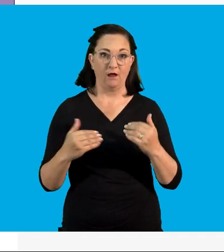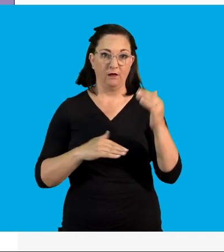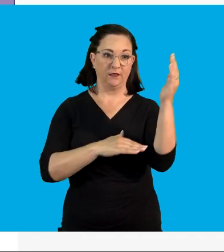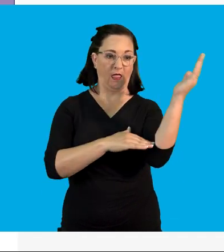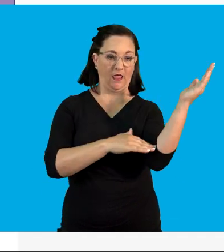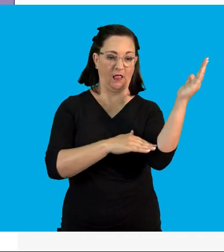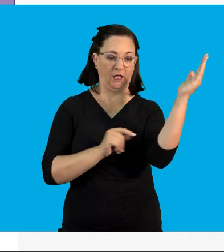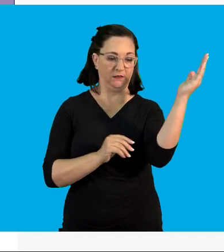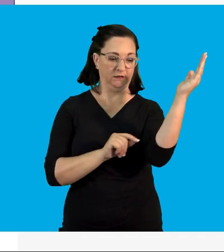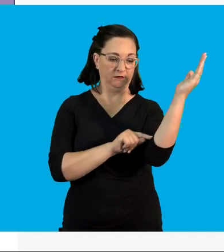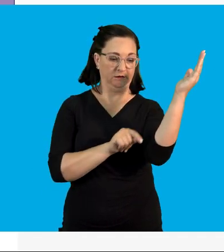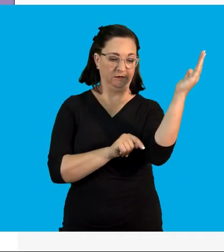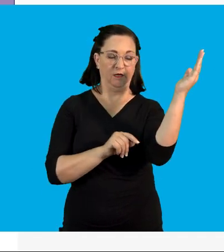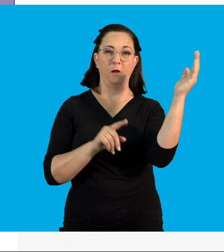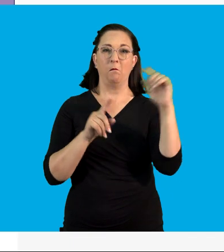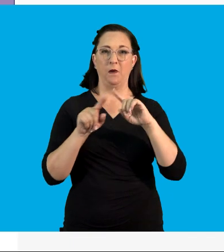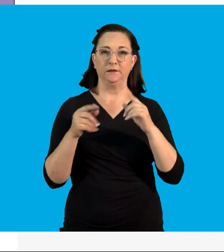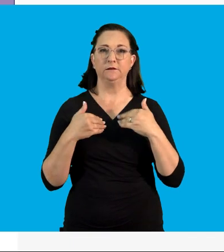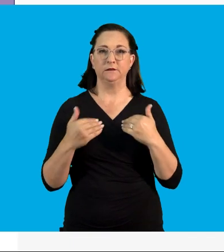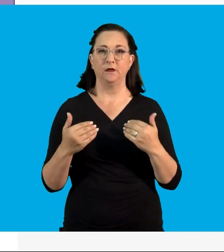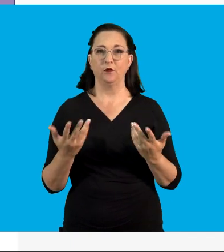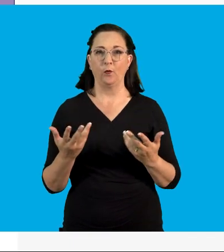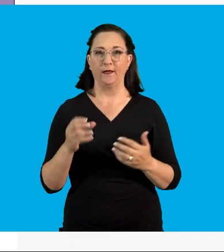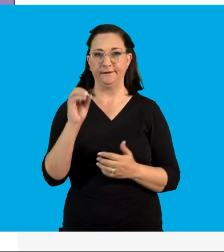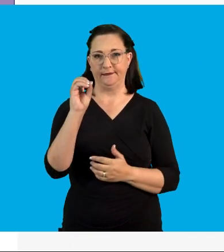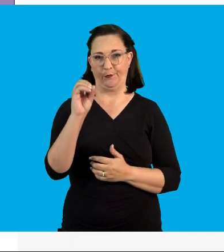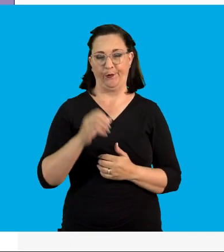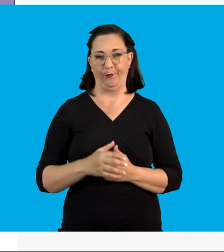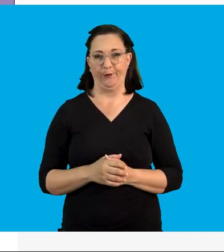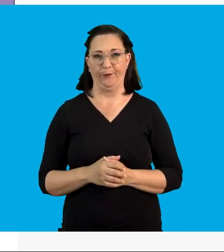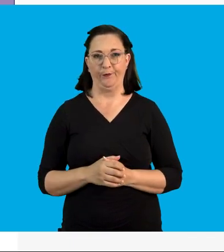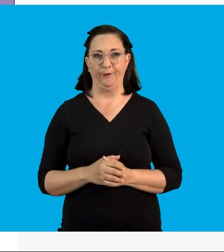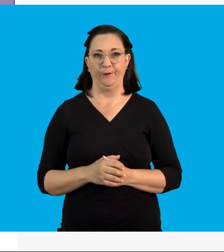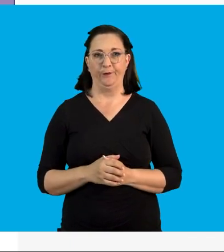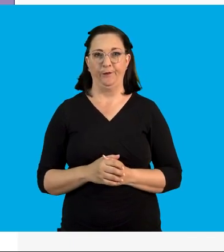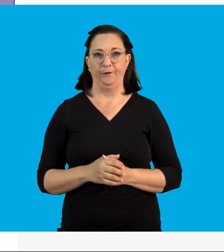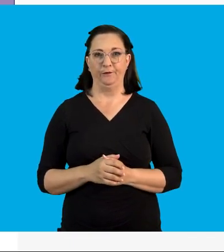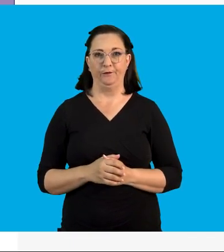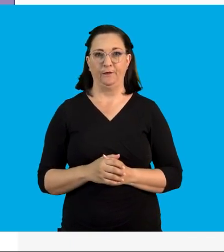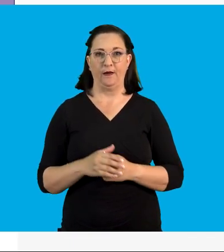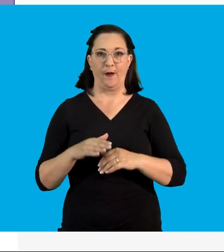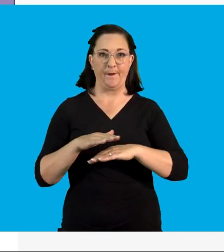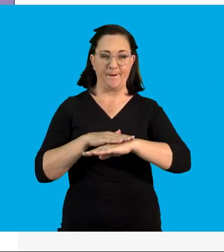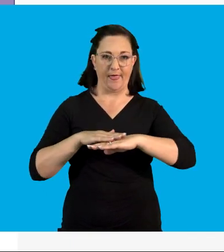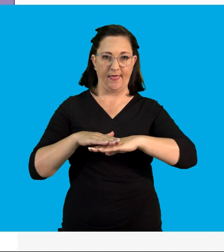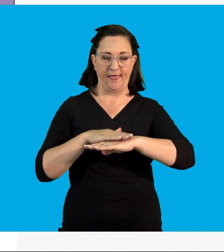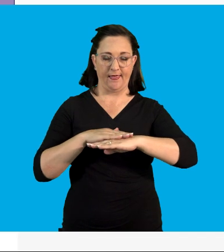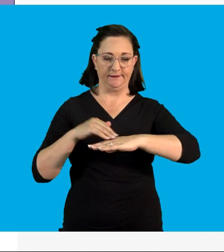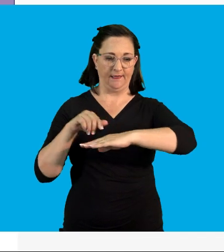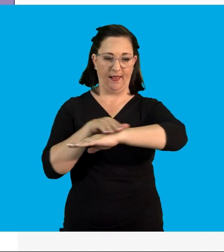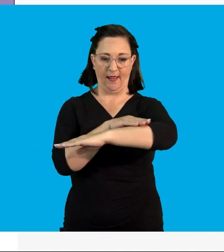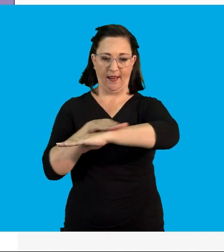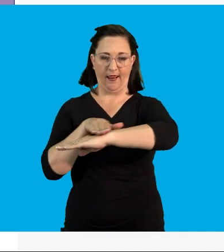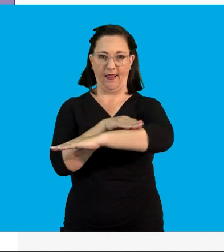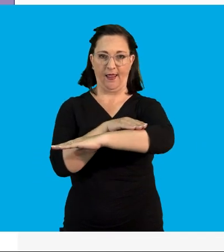starts from. Your angle starts from 0, from the horizontal line that you used as the base, and where the angle